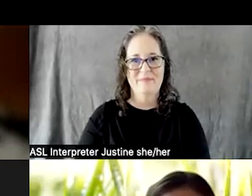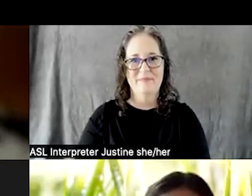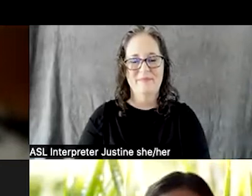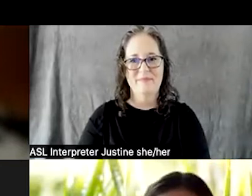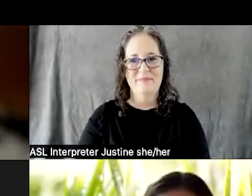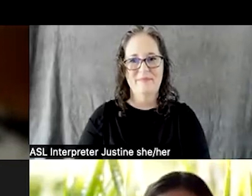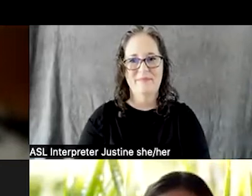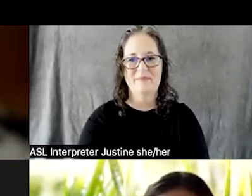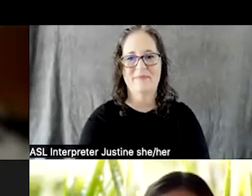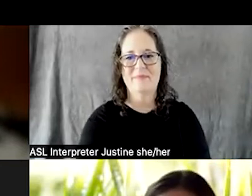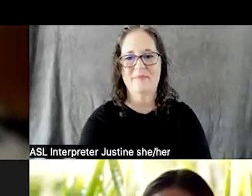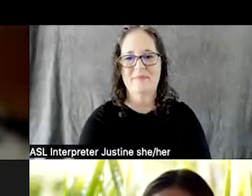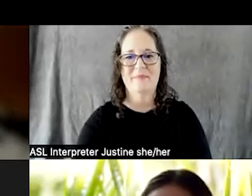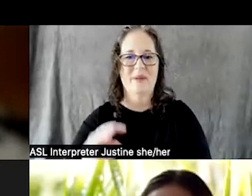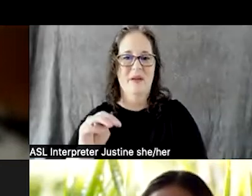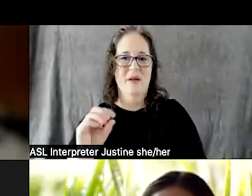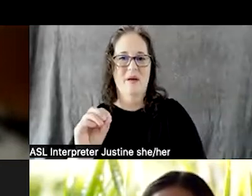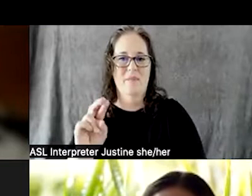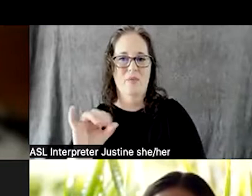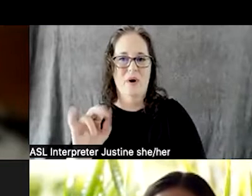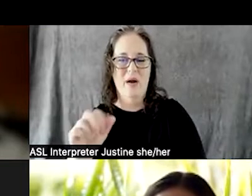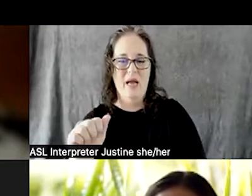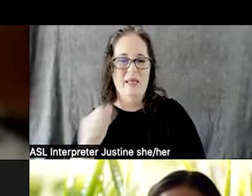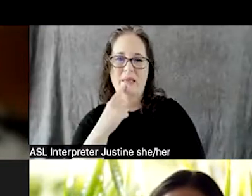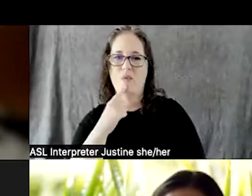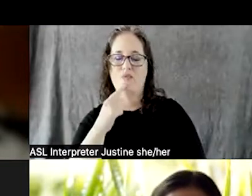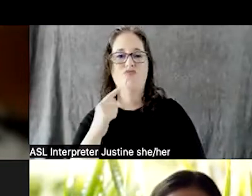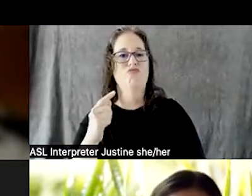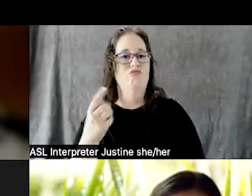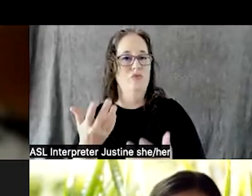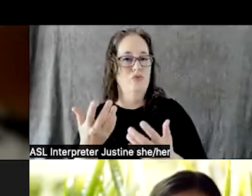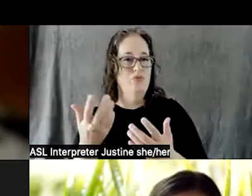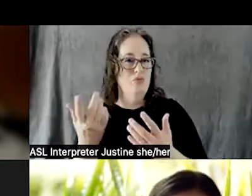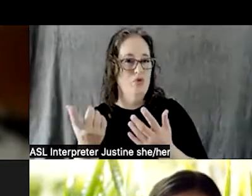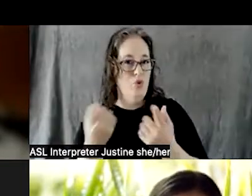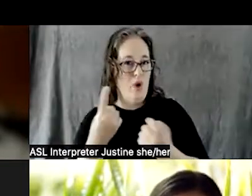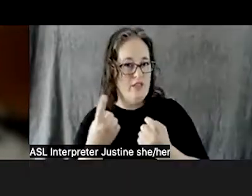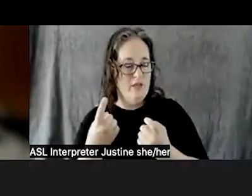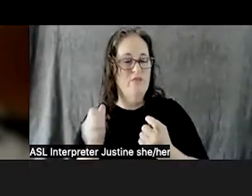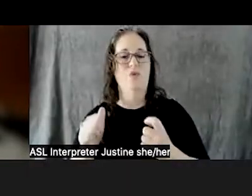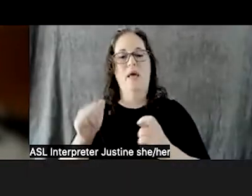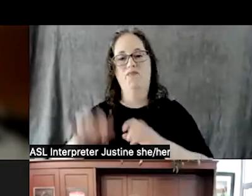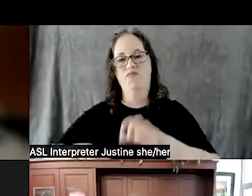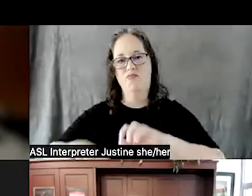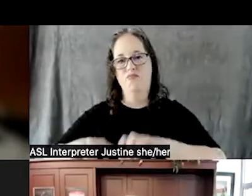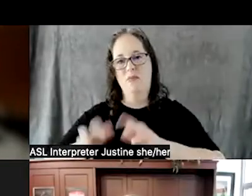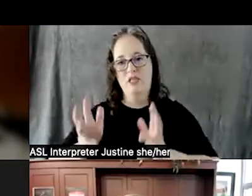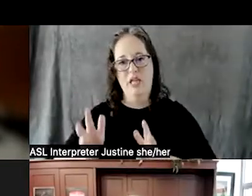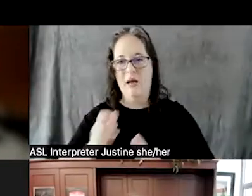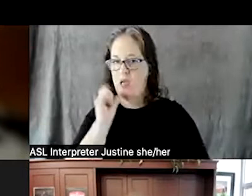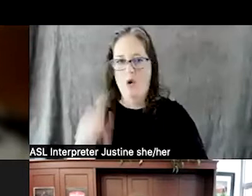I should say you can also put your question in the chat if you don't want to say it out loud.